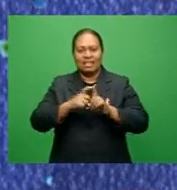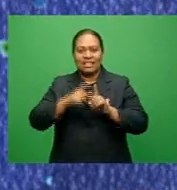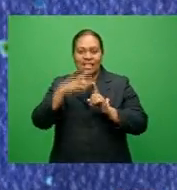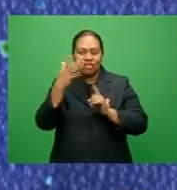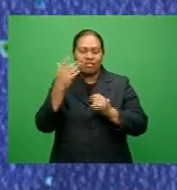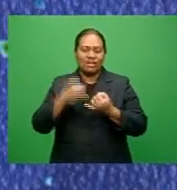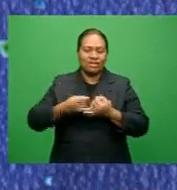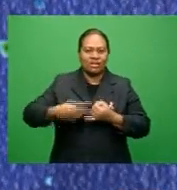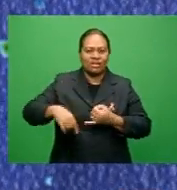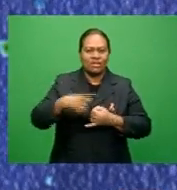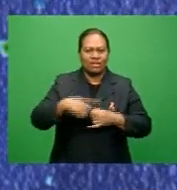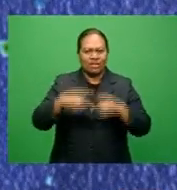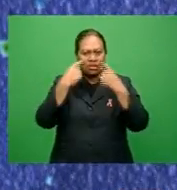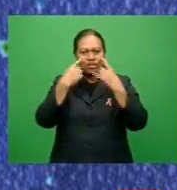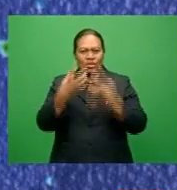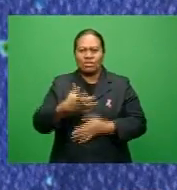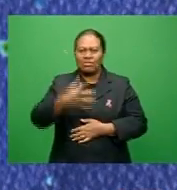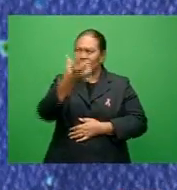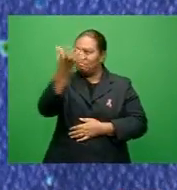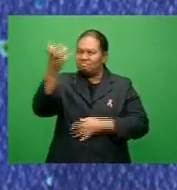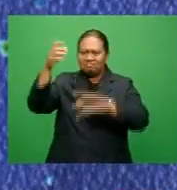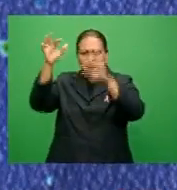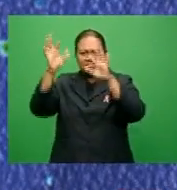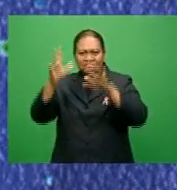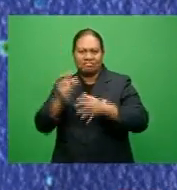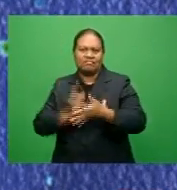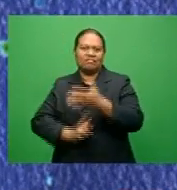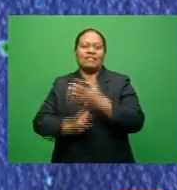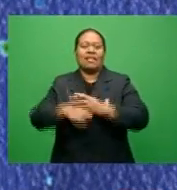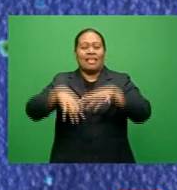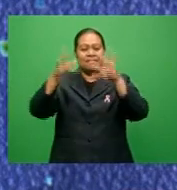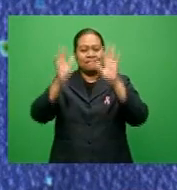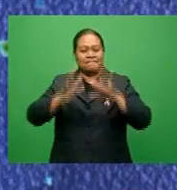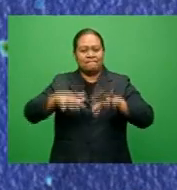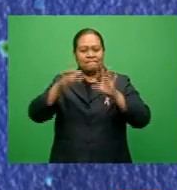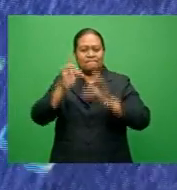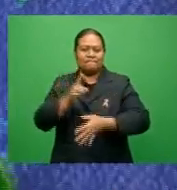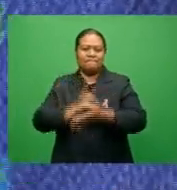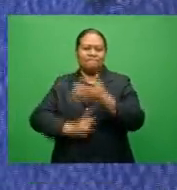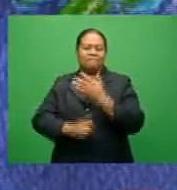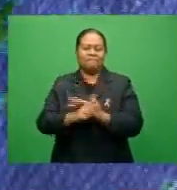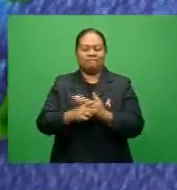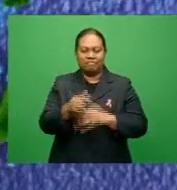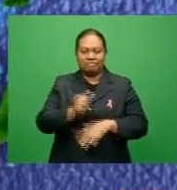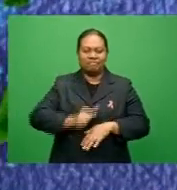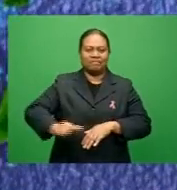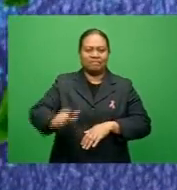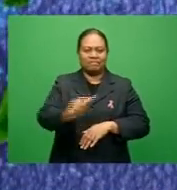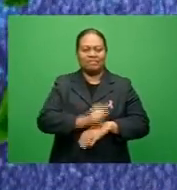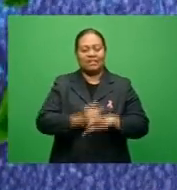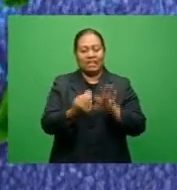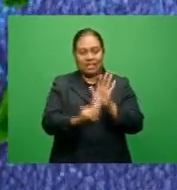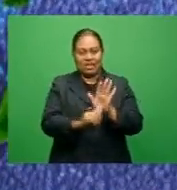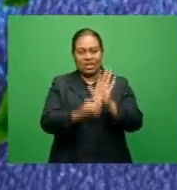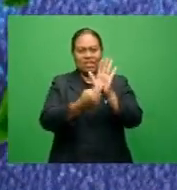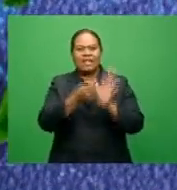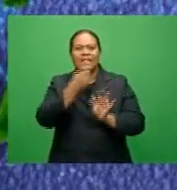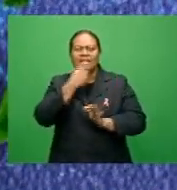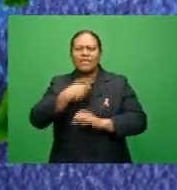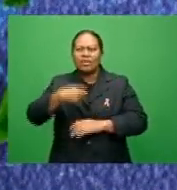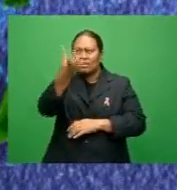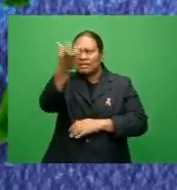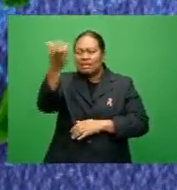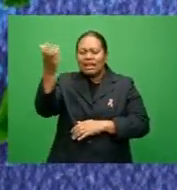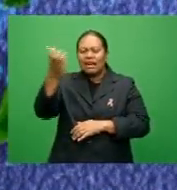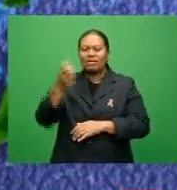to Suva, overcast skies and showers mark the day with heavy rainfall in some areas. And up north, a few cloudy patches,